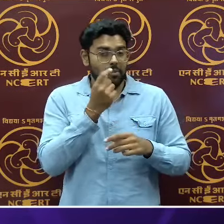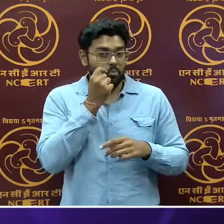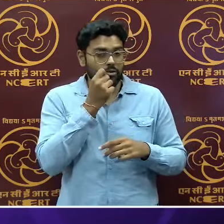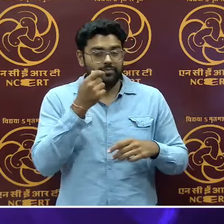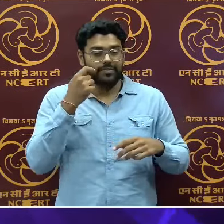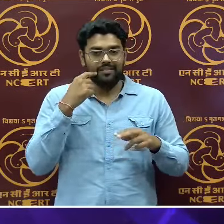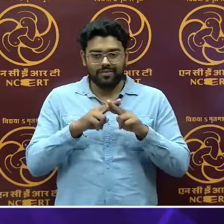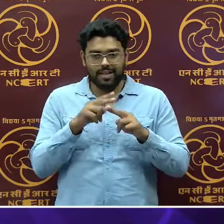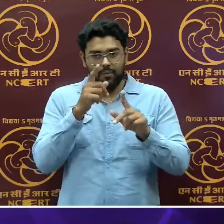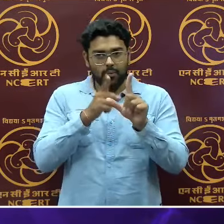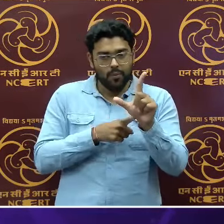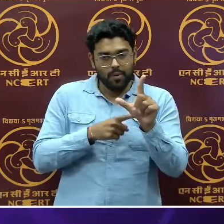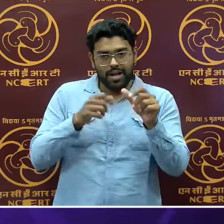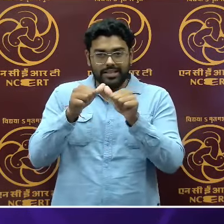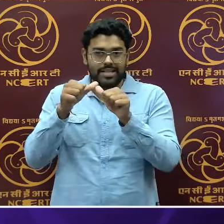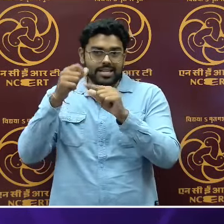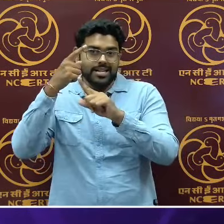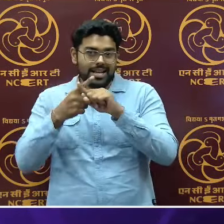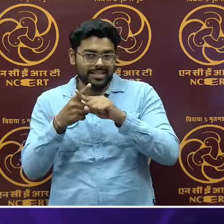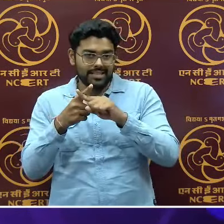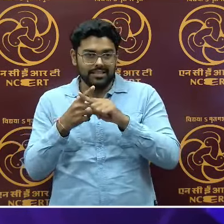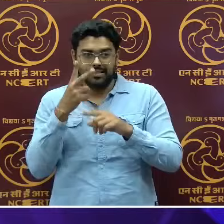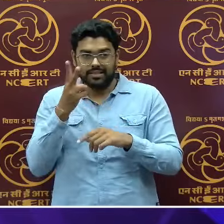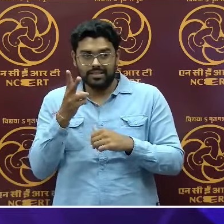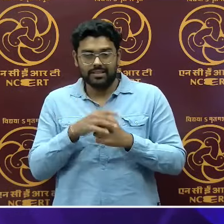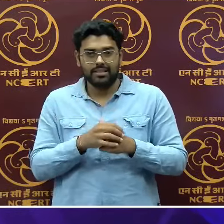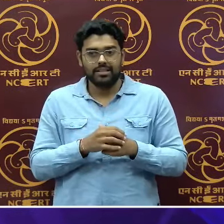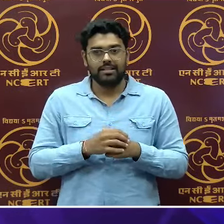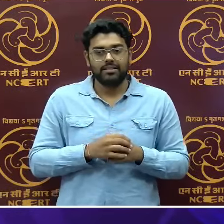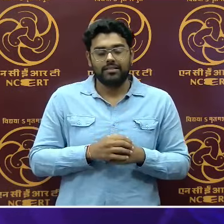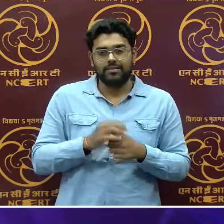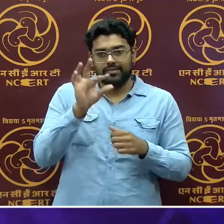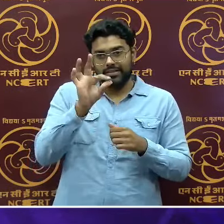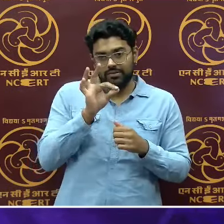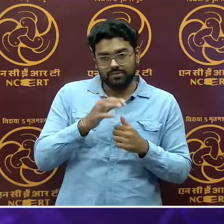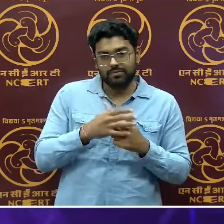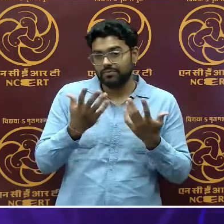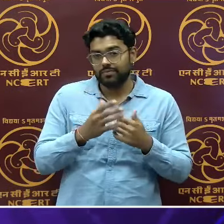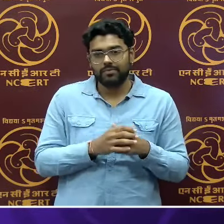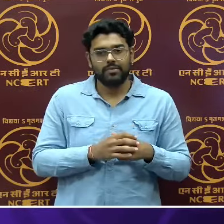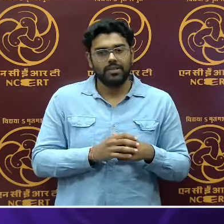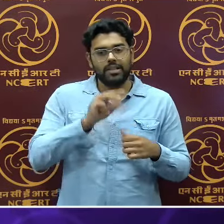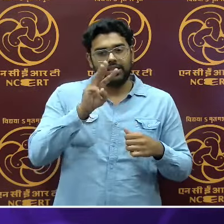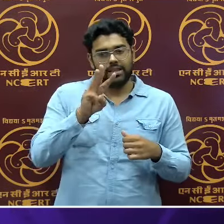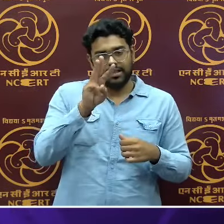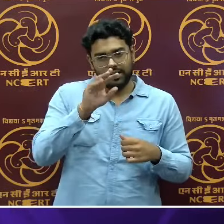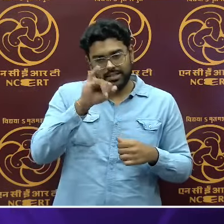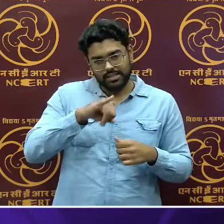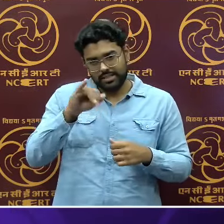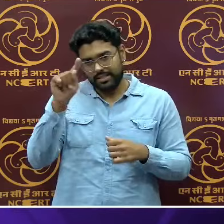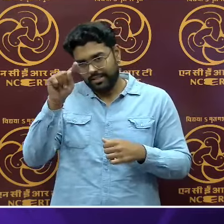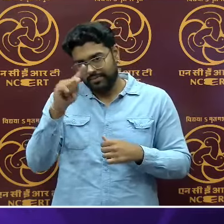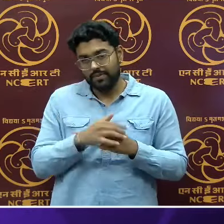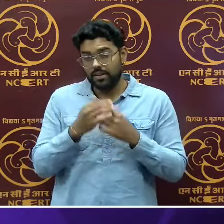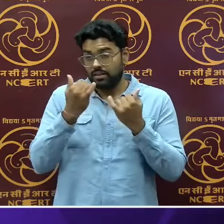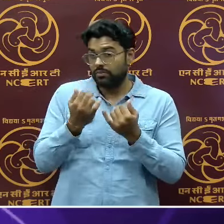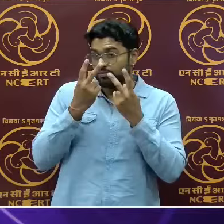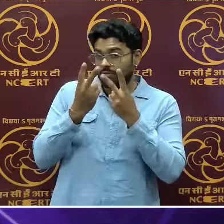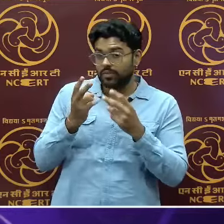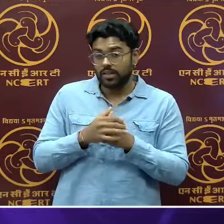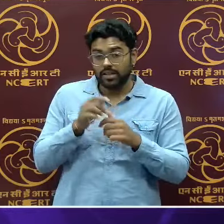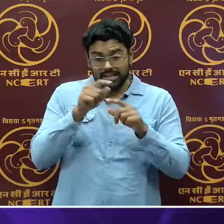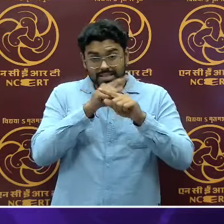this angle YAX equal to ACB, that will be 36. Very good. Now, can you see this is a